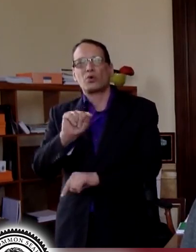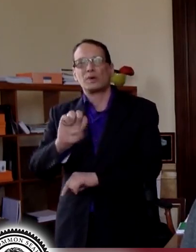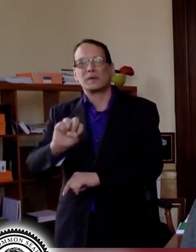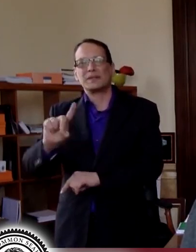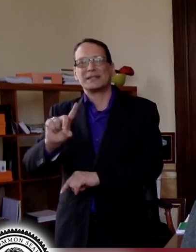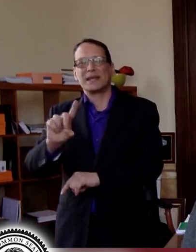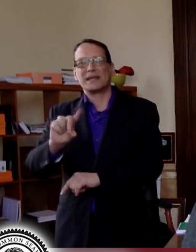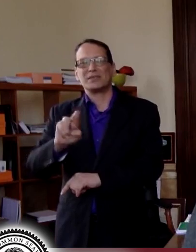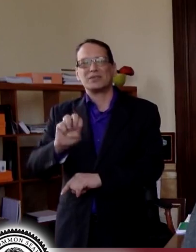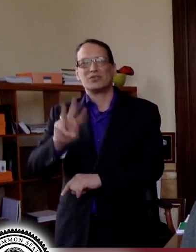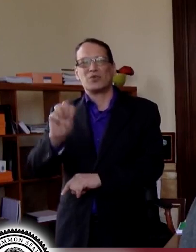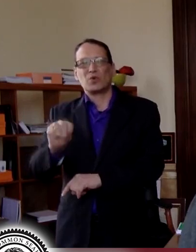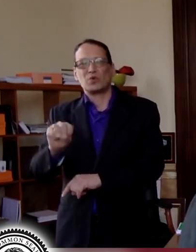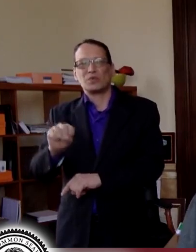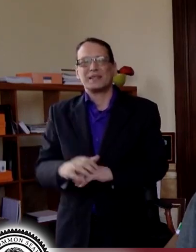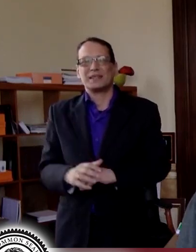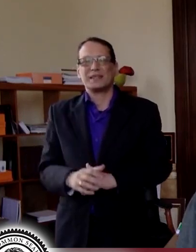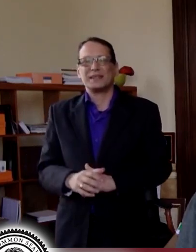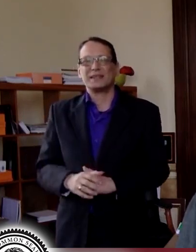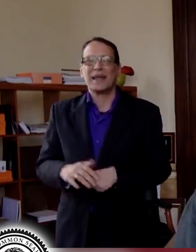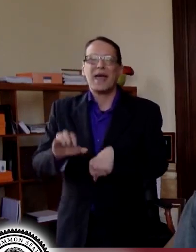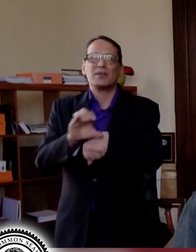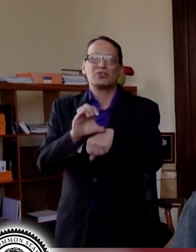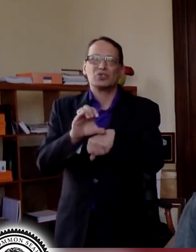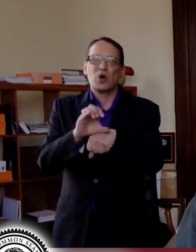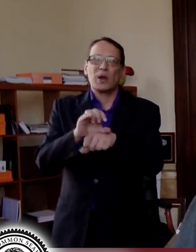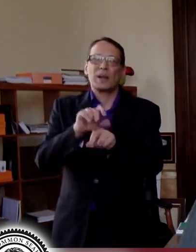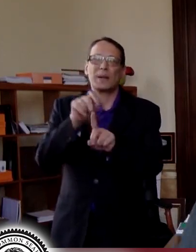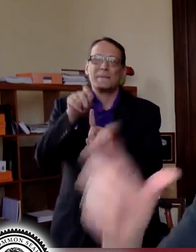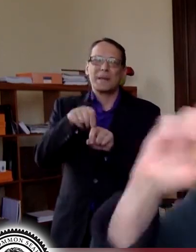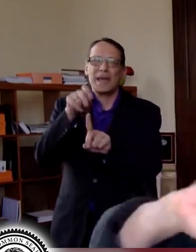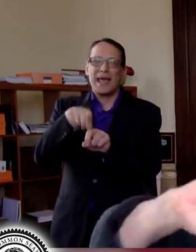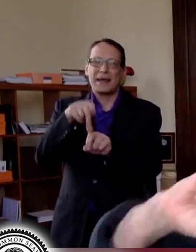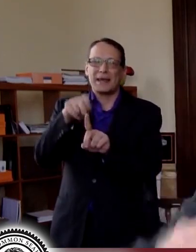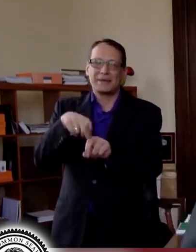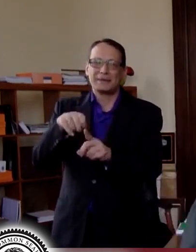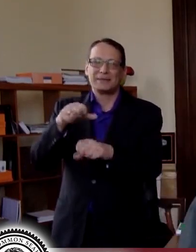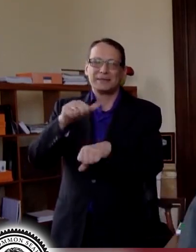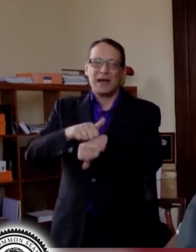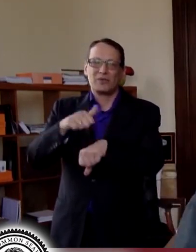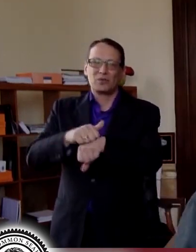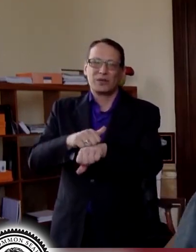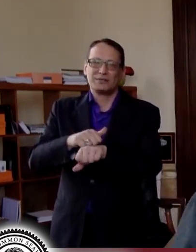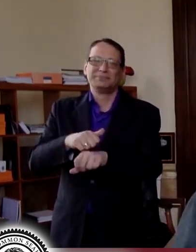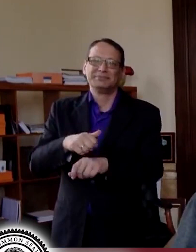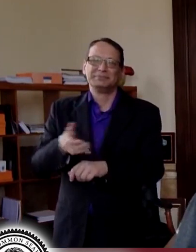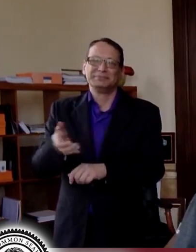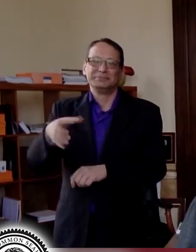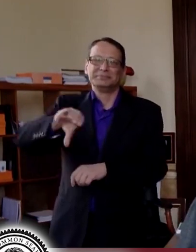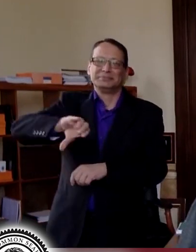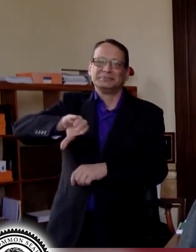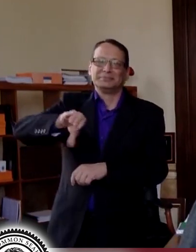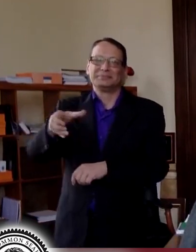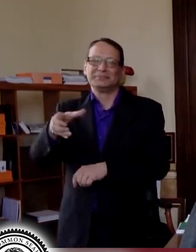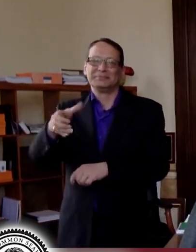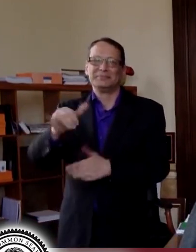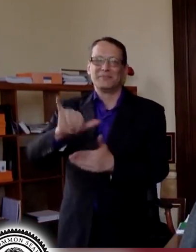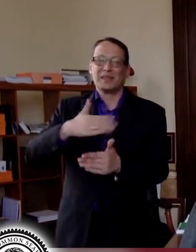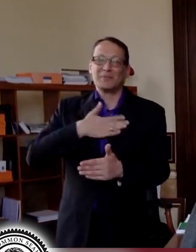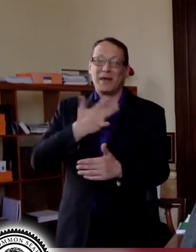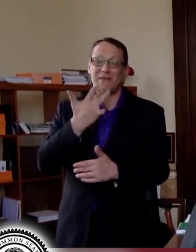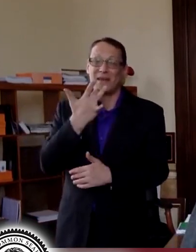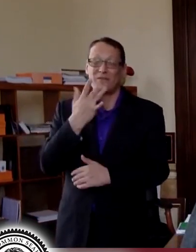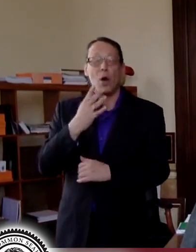well, that's easy for me. Chocolate, banana, concrete. That's my favorite. Although I do